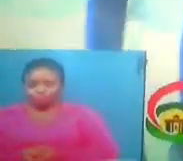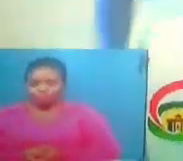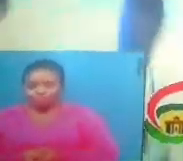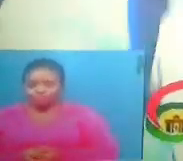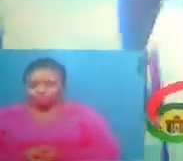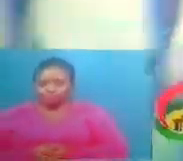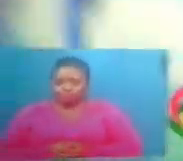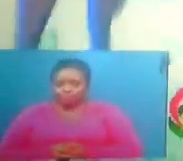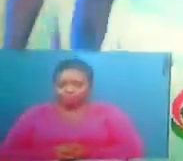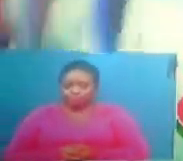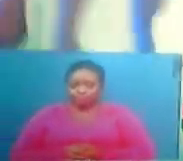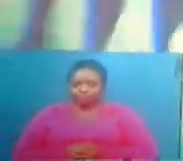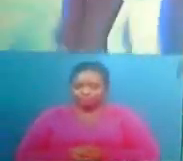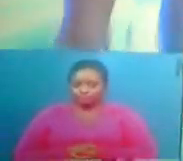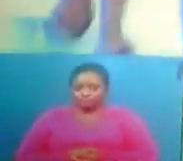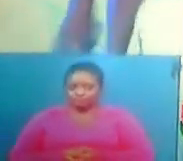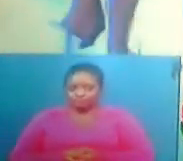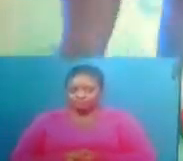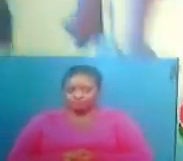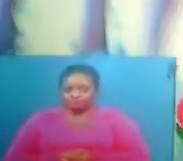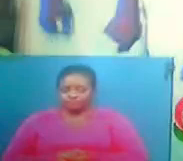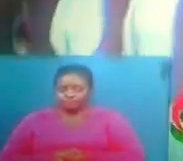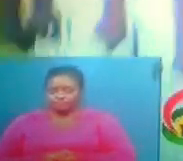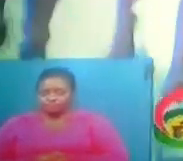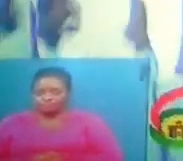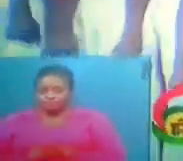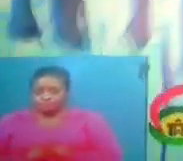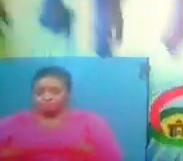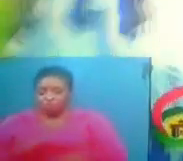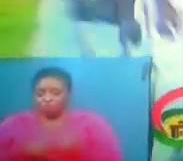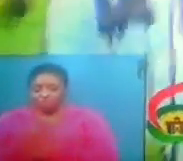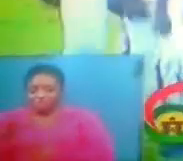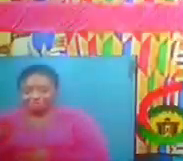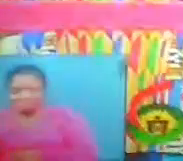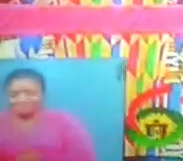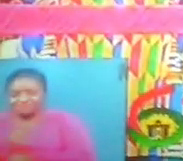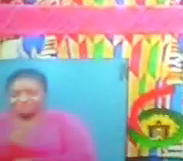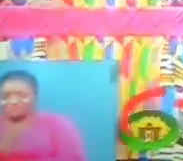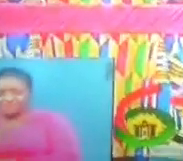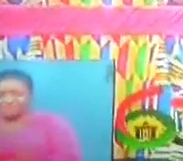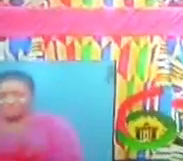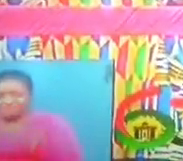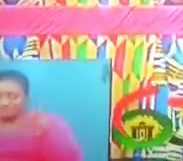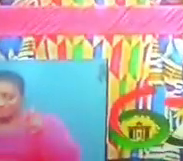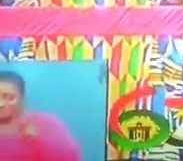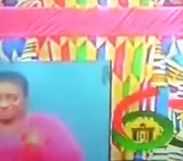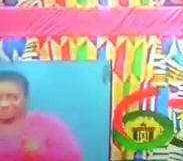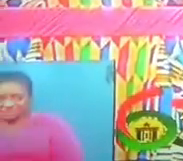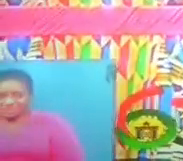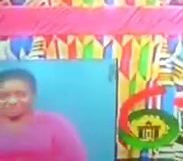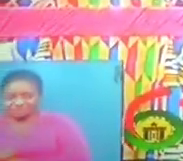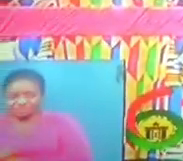for. Exactly. You may have to take part in some of these, especially if you're a physical